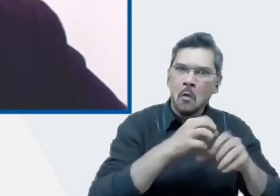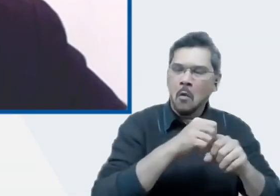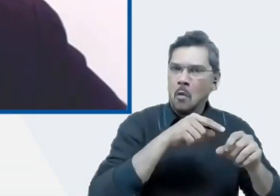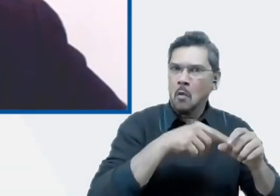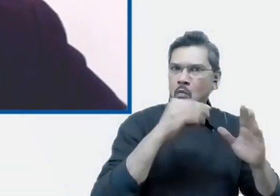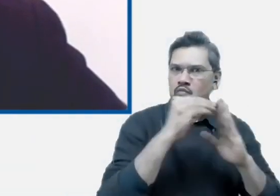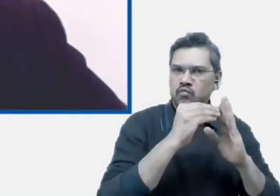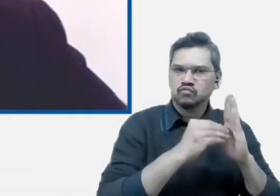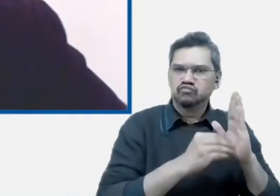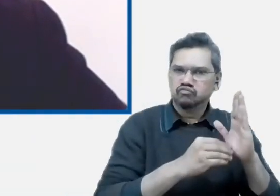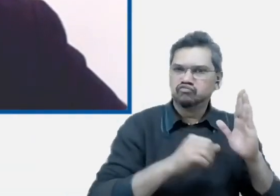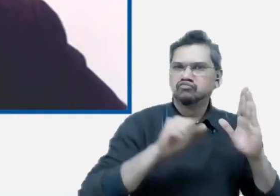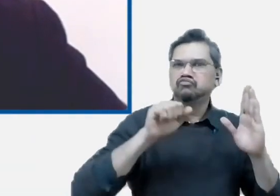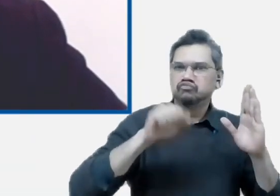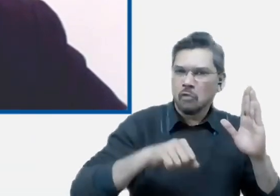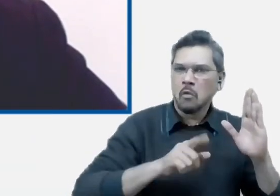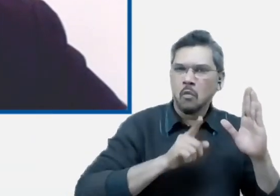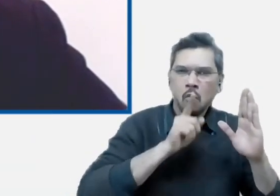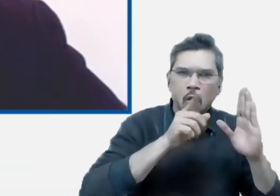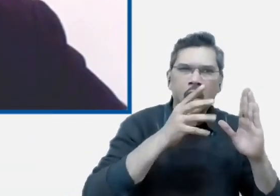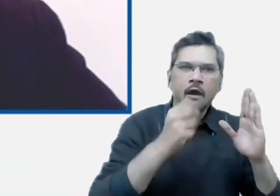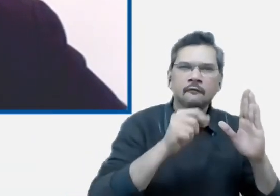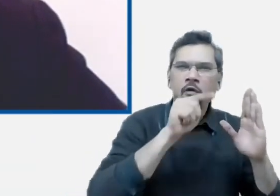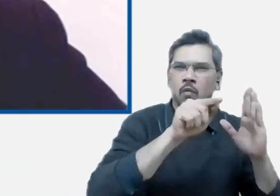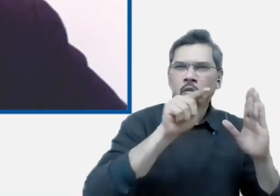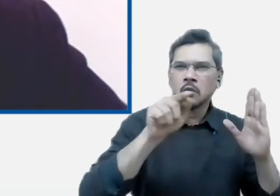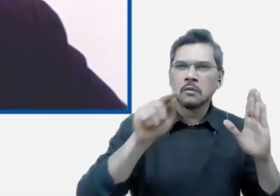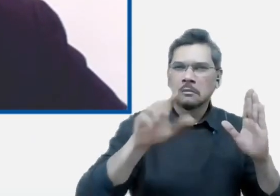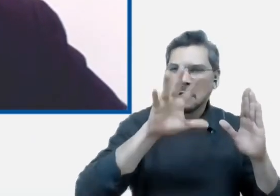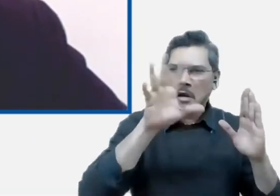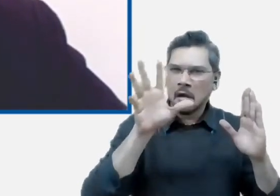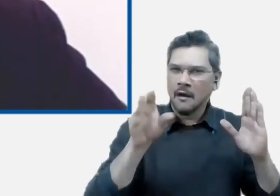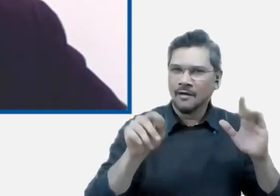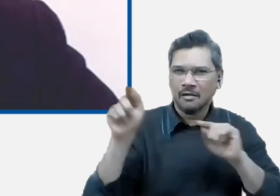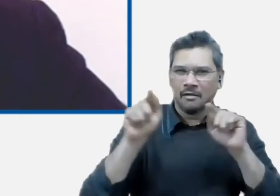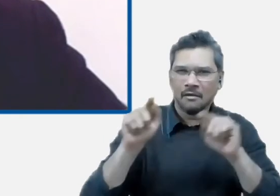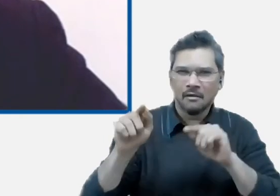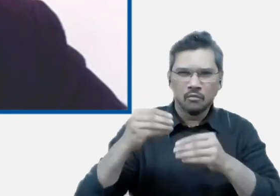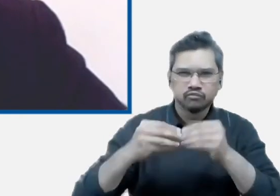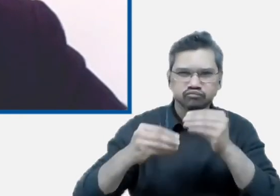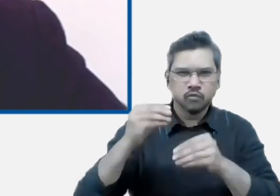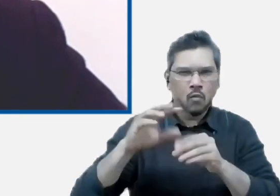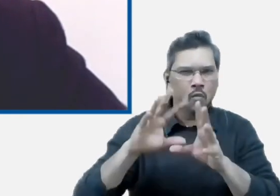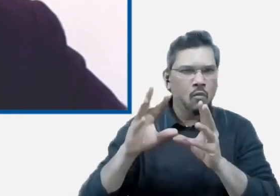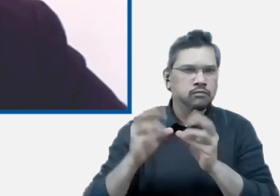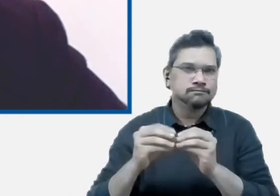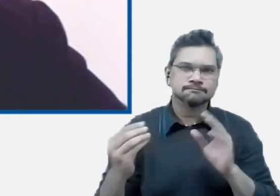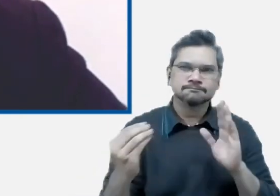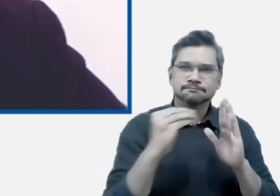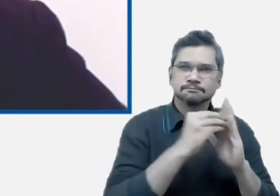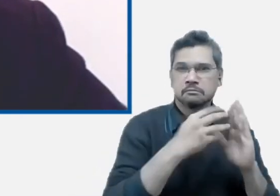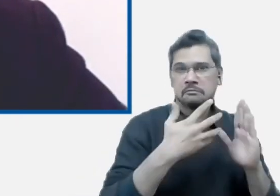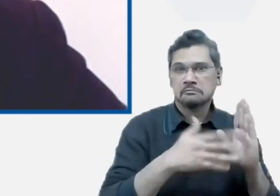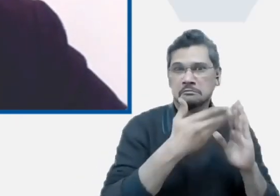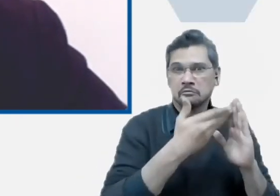continent are all contained in this declaration. And this is not coincident, knowing Colonel Charles